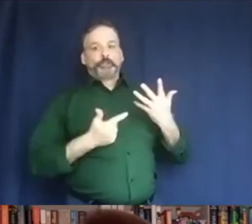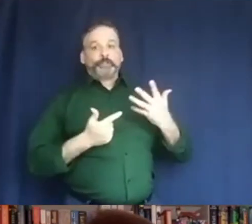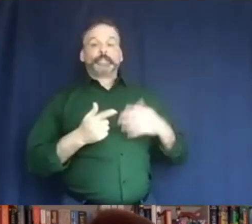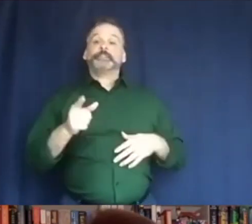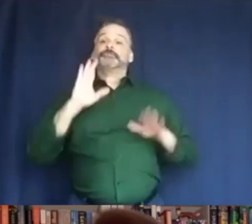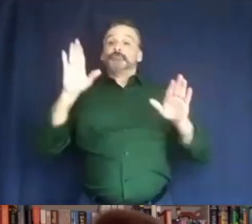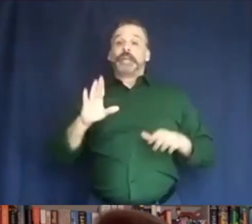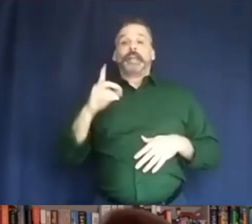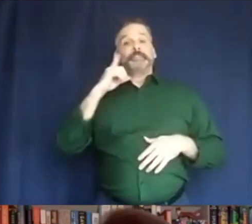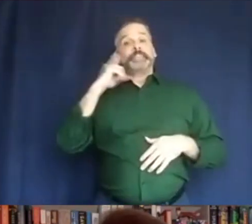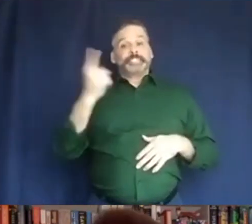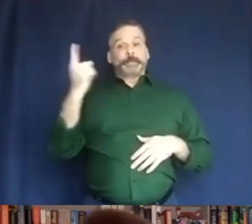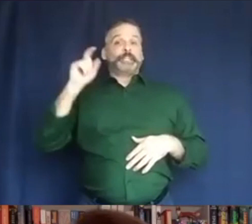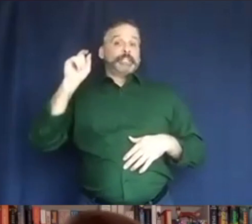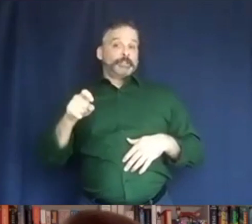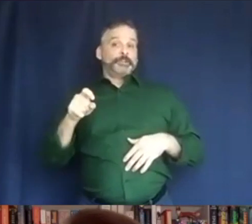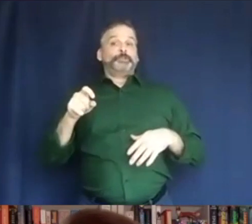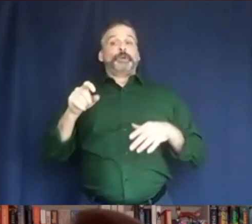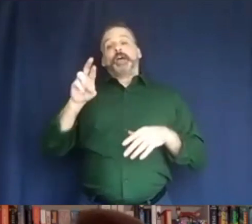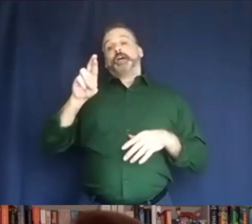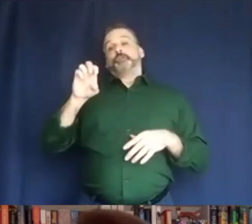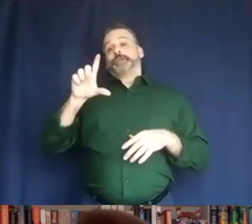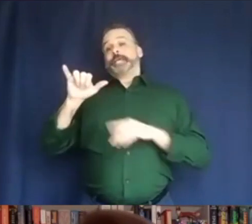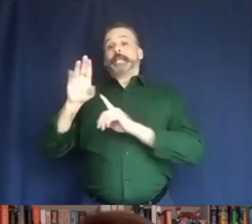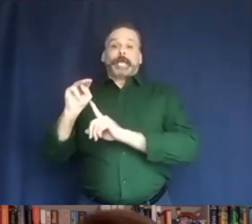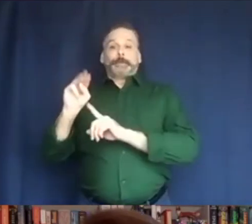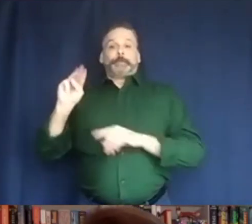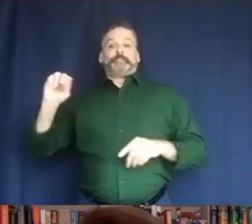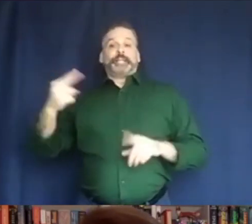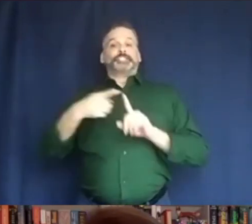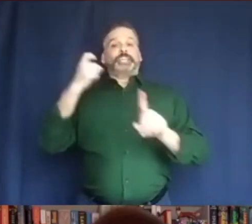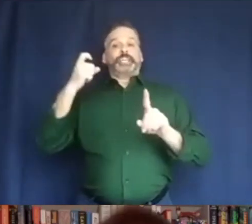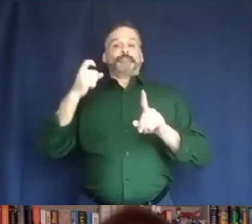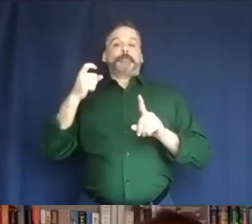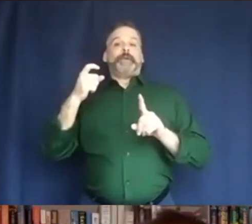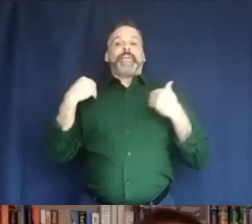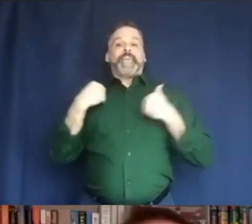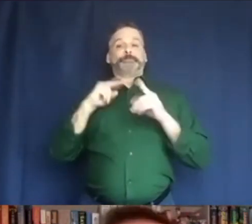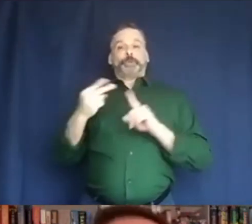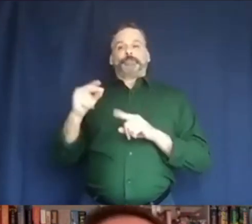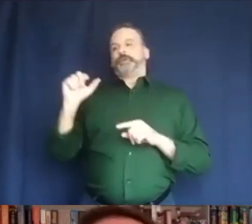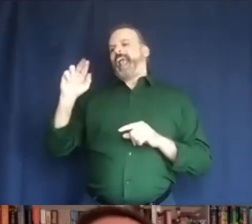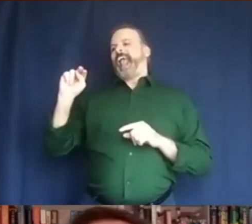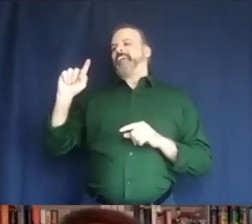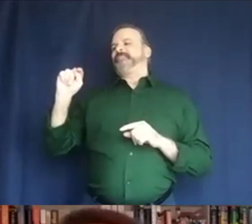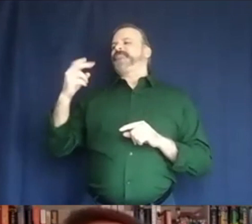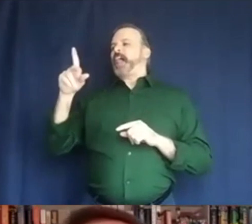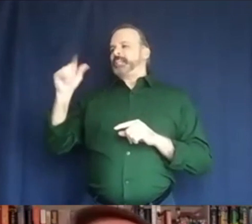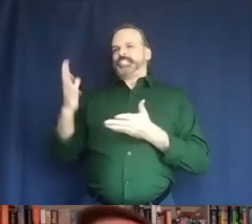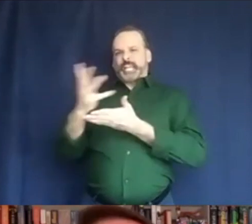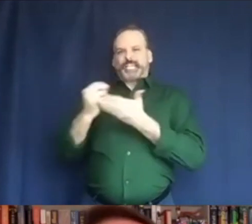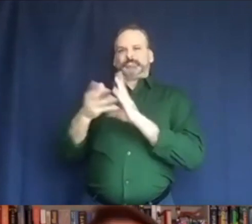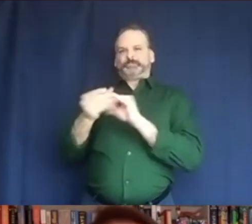needs to do a Reclaiming Mythology from the Animals Point of View anthology. Yeah. So Genevieve,